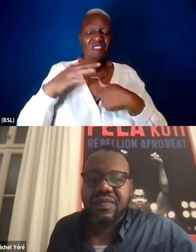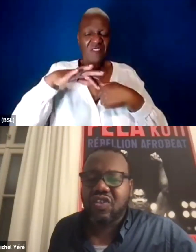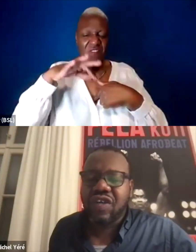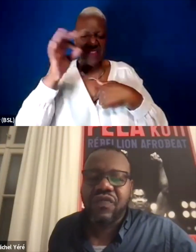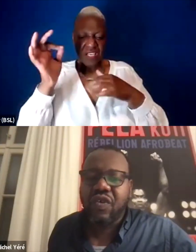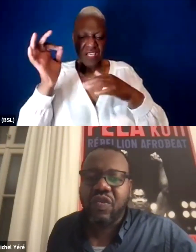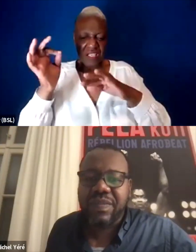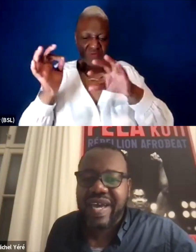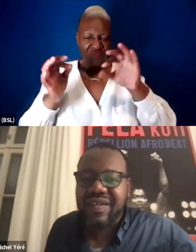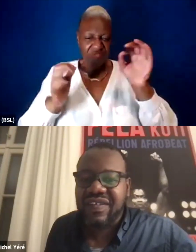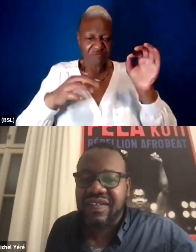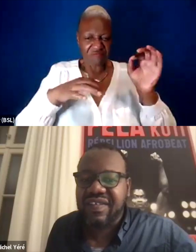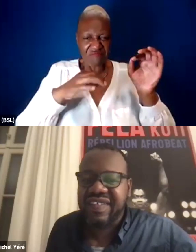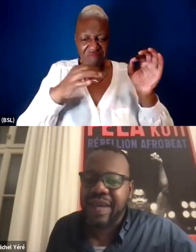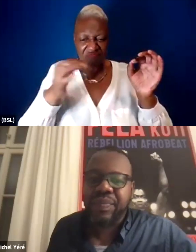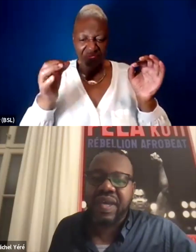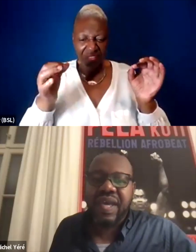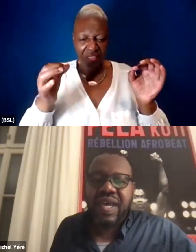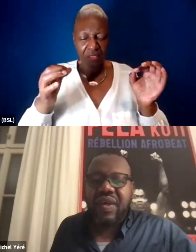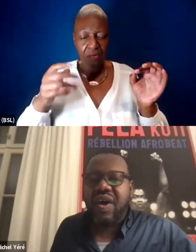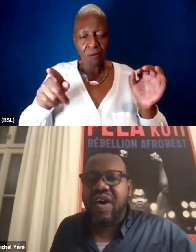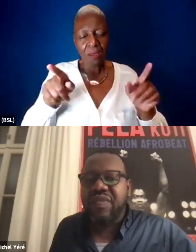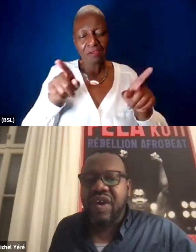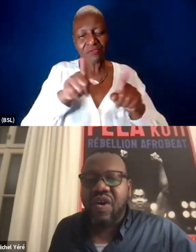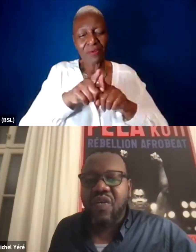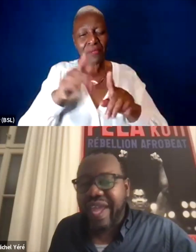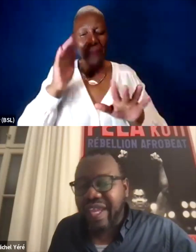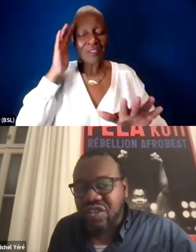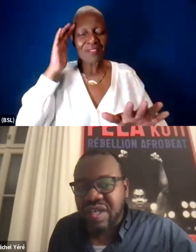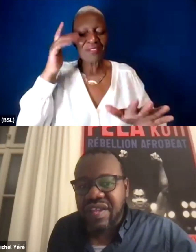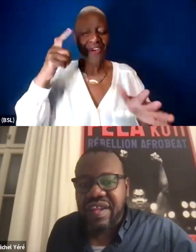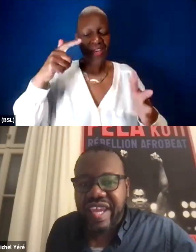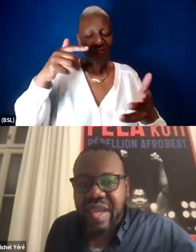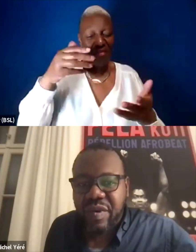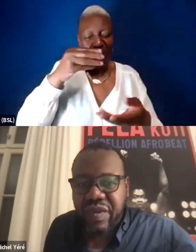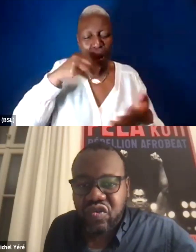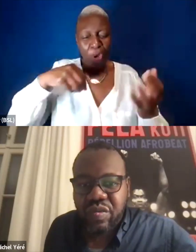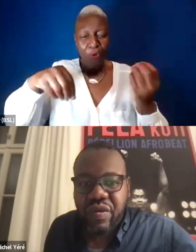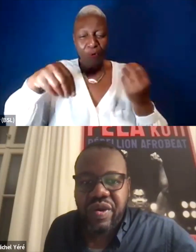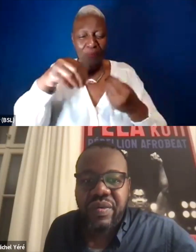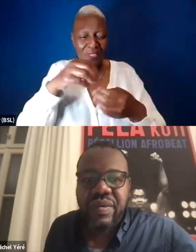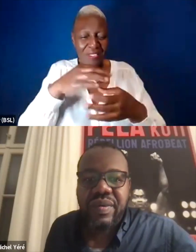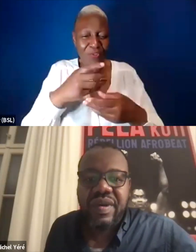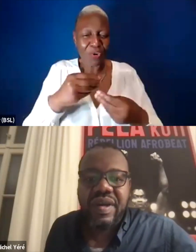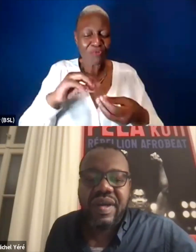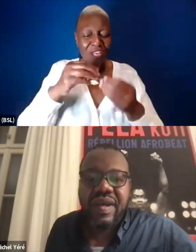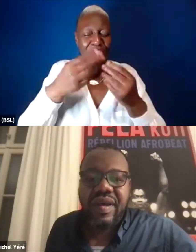Chock full with madness sap, the herbs arranged the name of